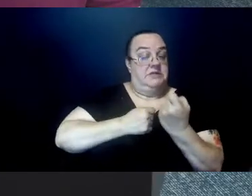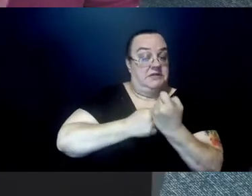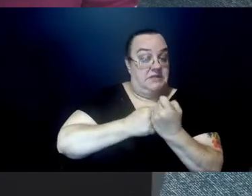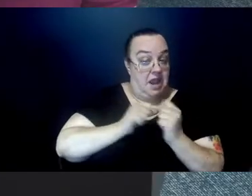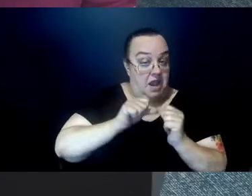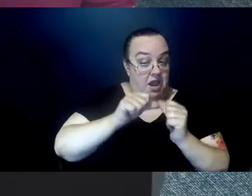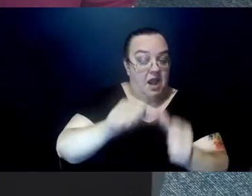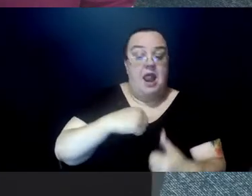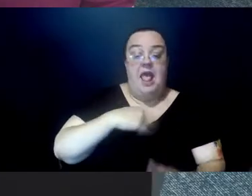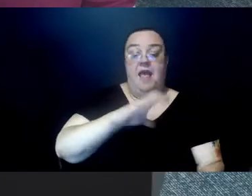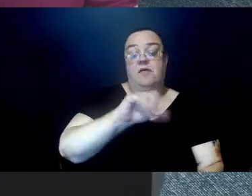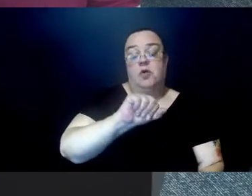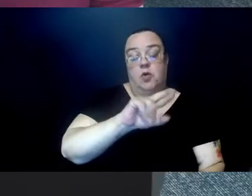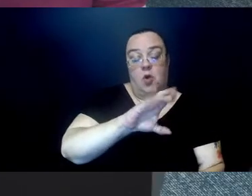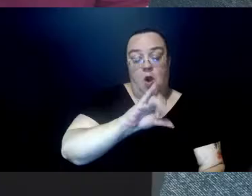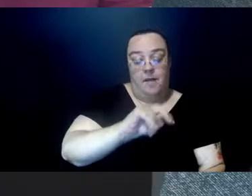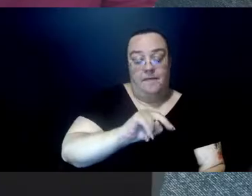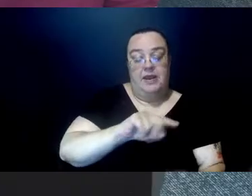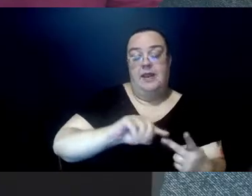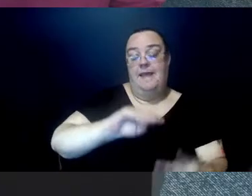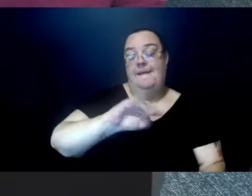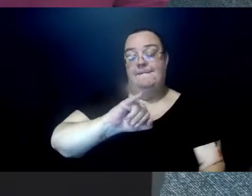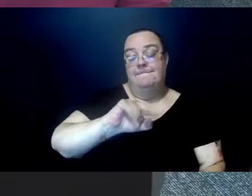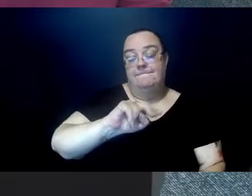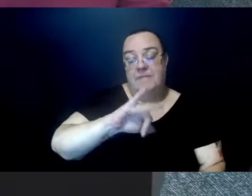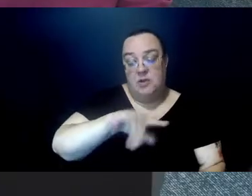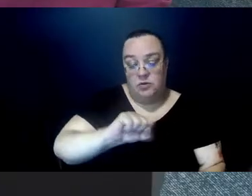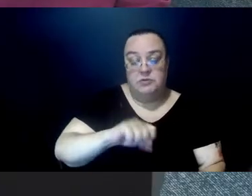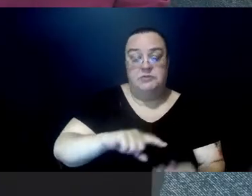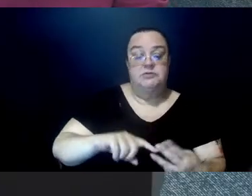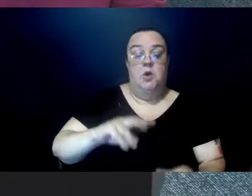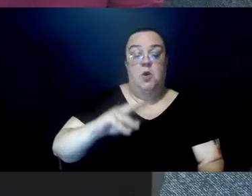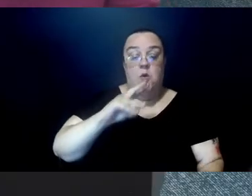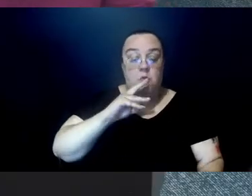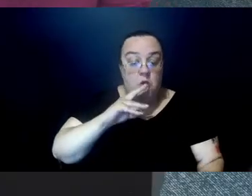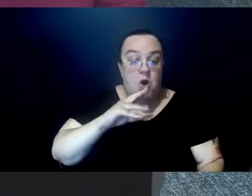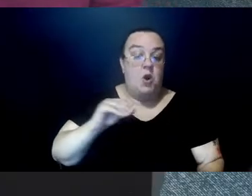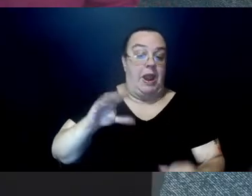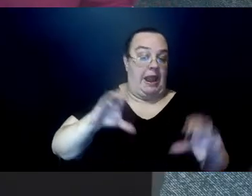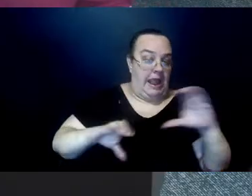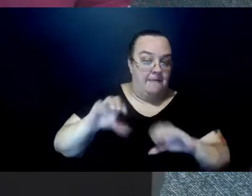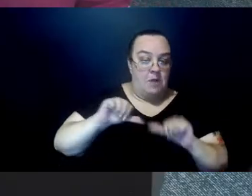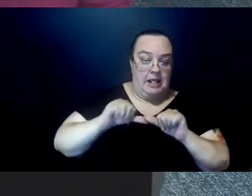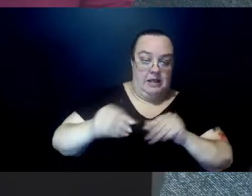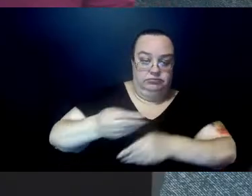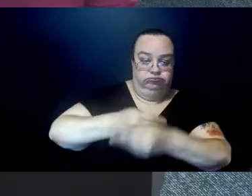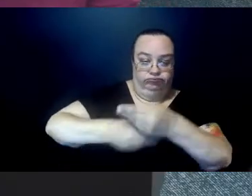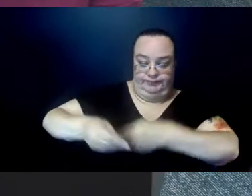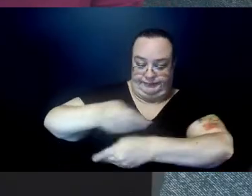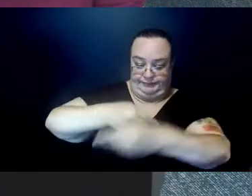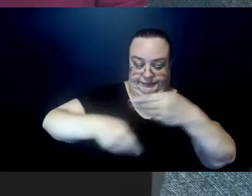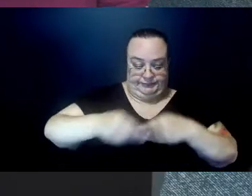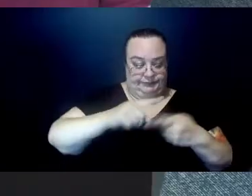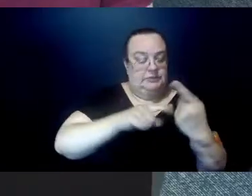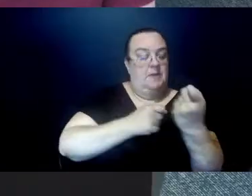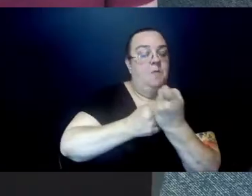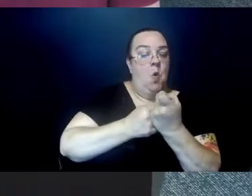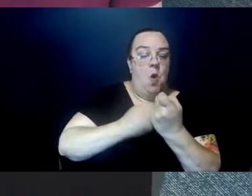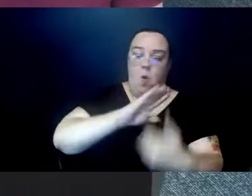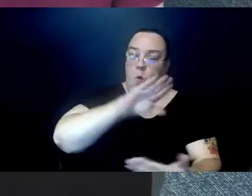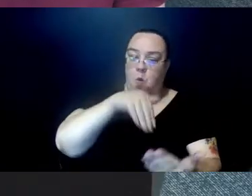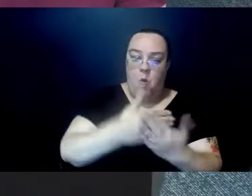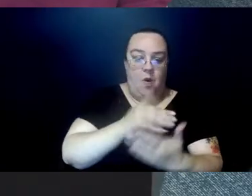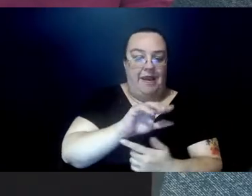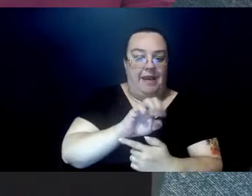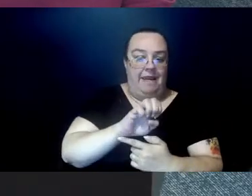minerals, water, and chemical messages are continuously exchanged to support the entire ecosystem. And